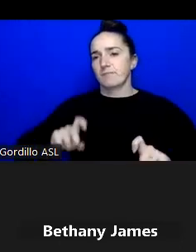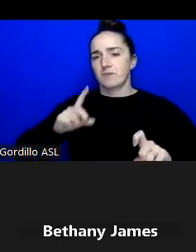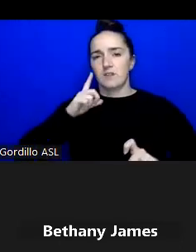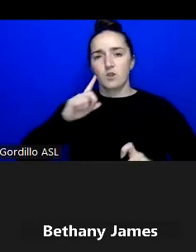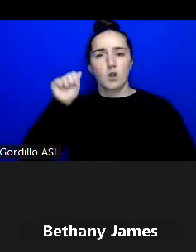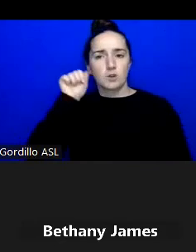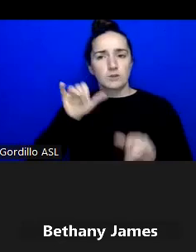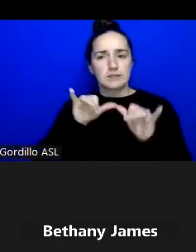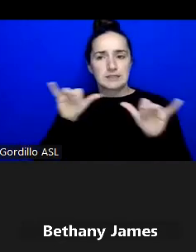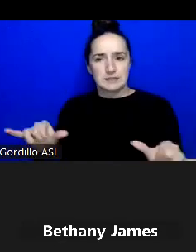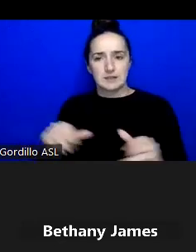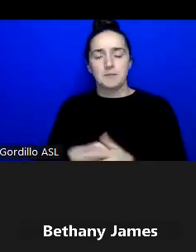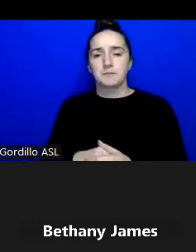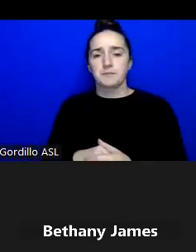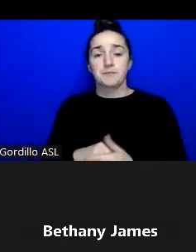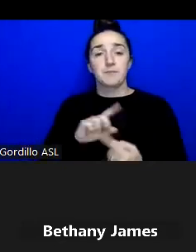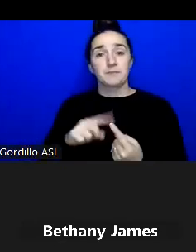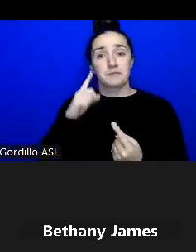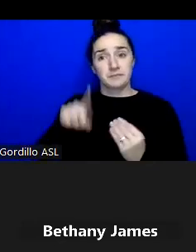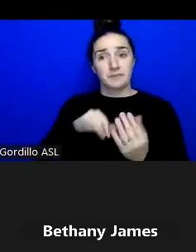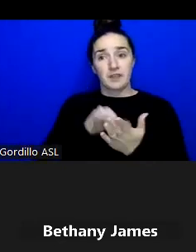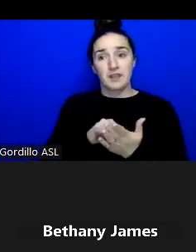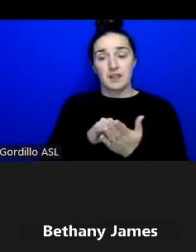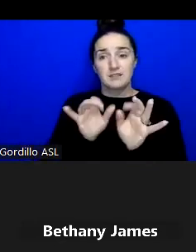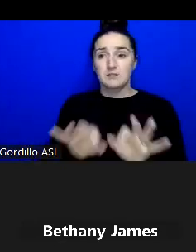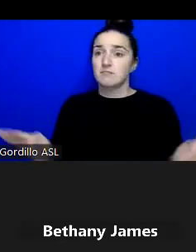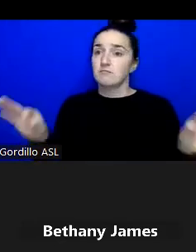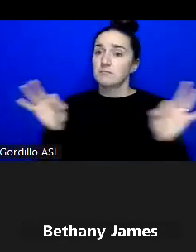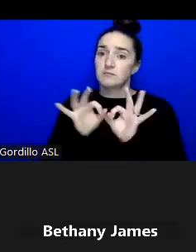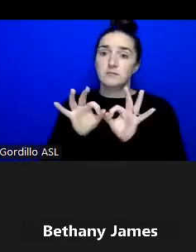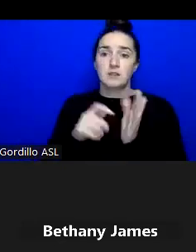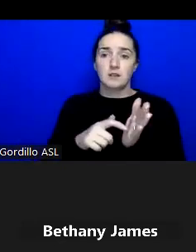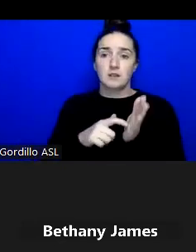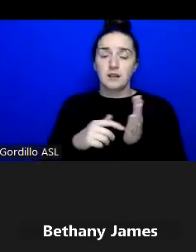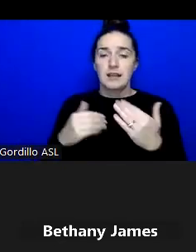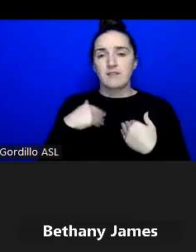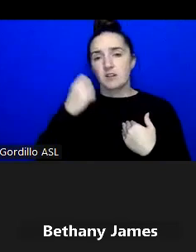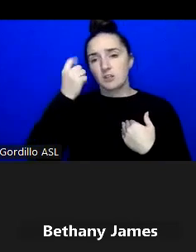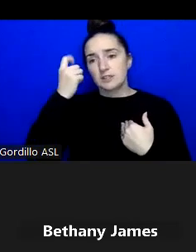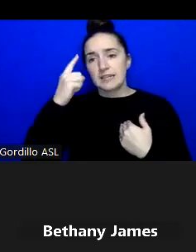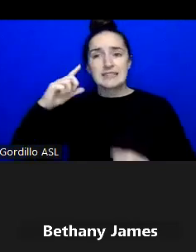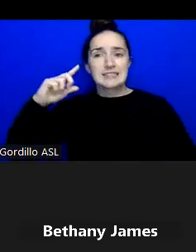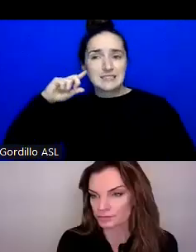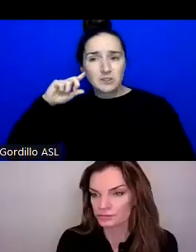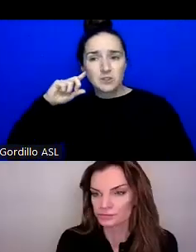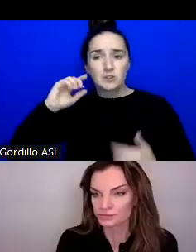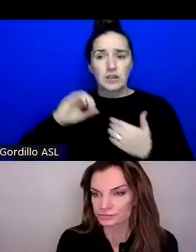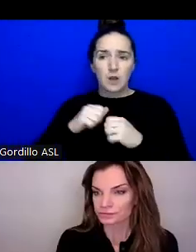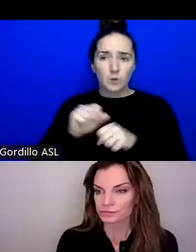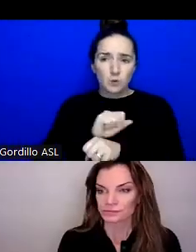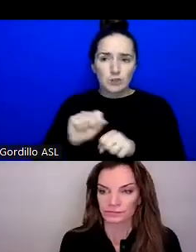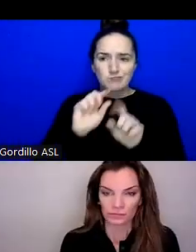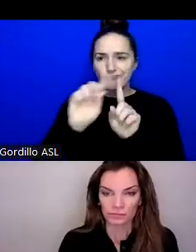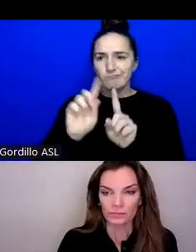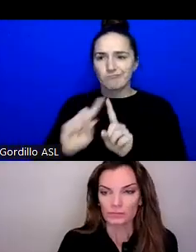where it's really, really important to have, and it's essential to have an understanding of the ear and how it works. You know, there's different aspects